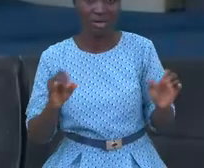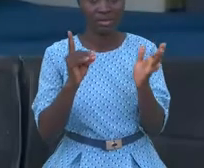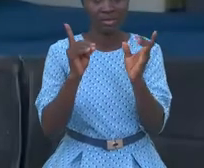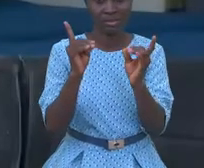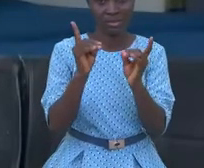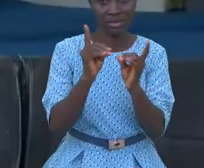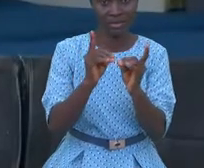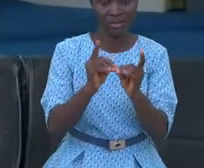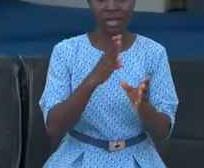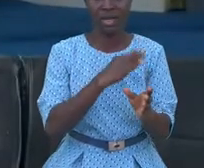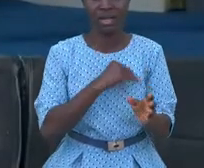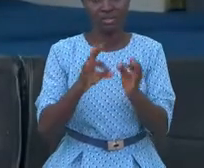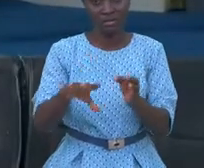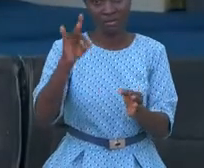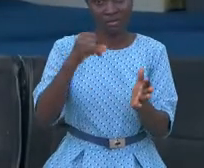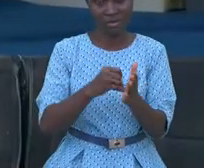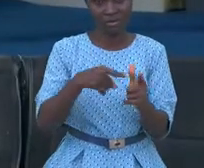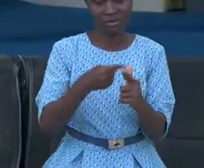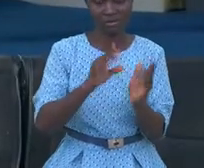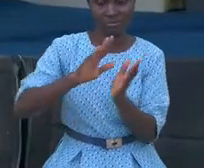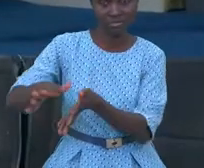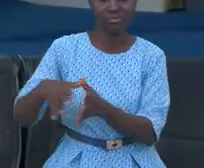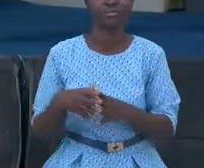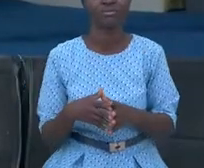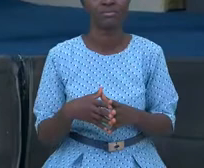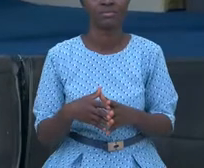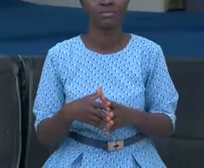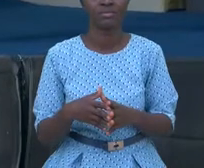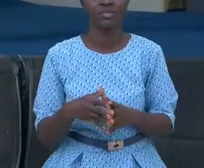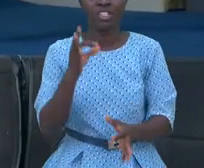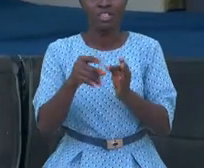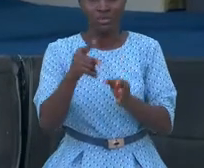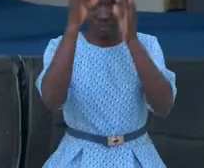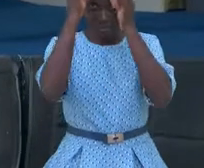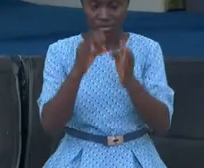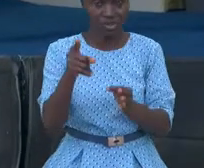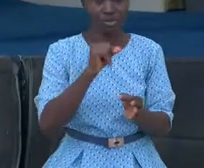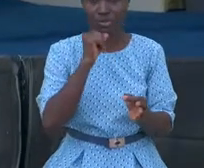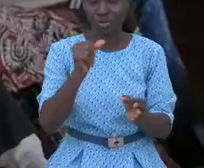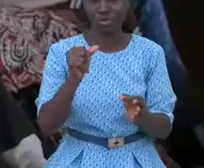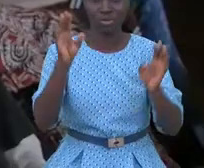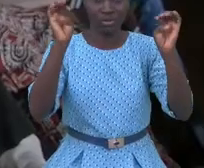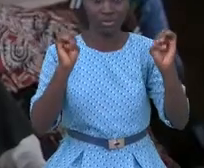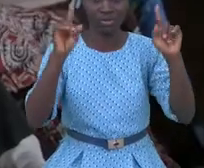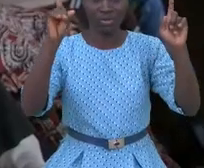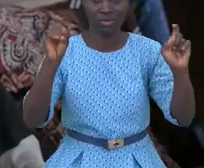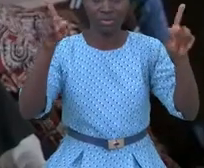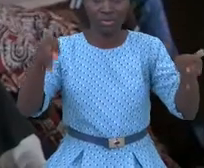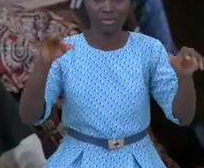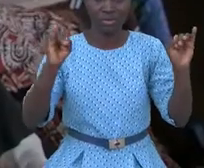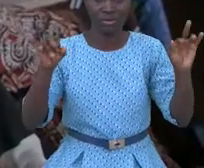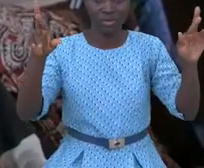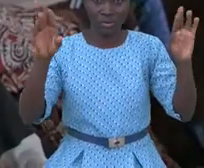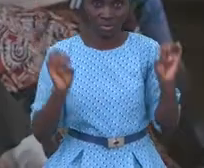you will never come to an expiry date. I will not expire. That is, say,